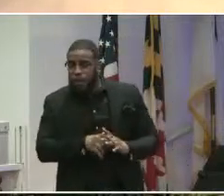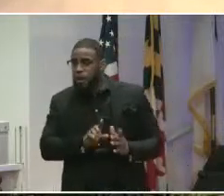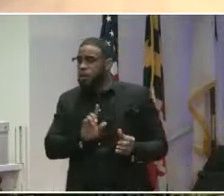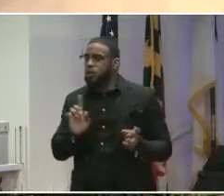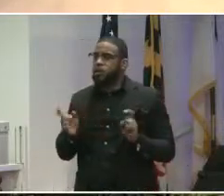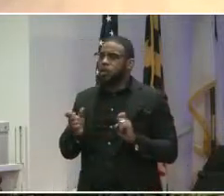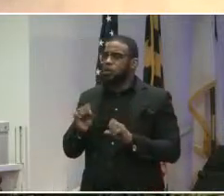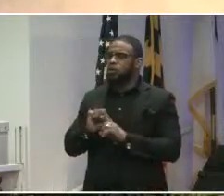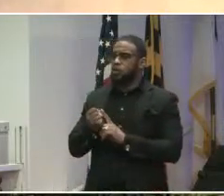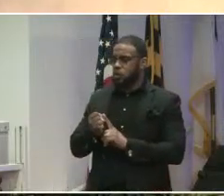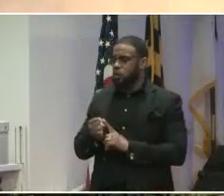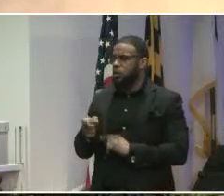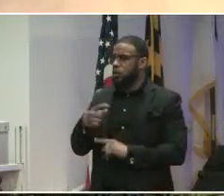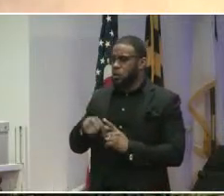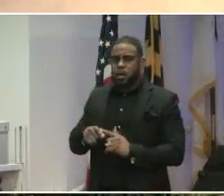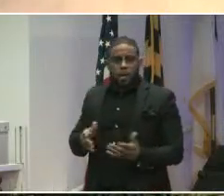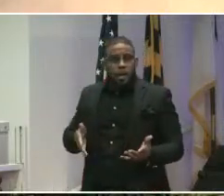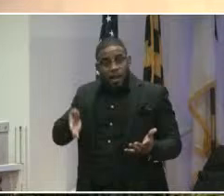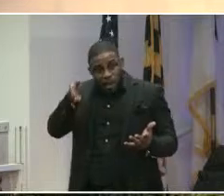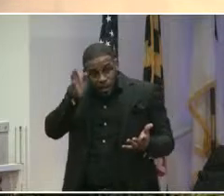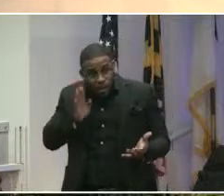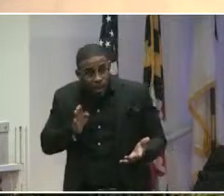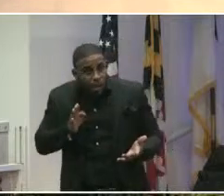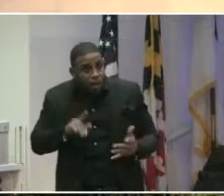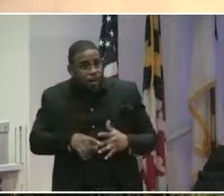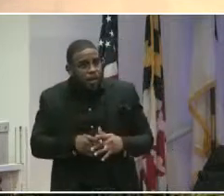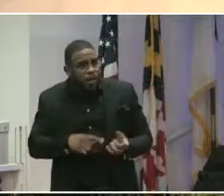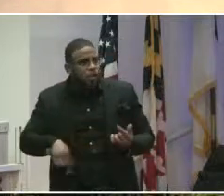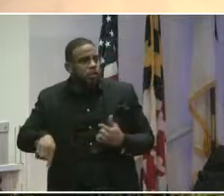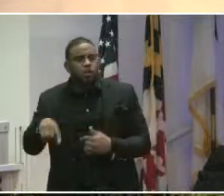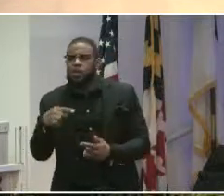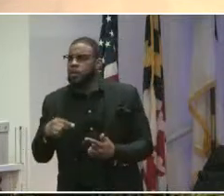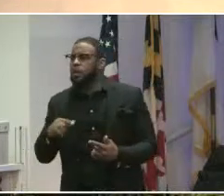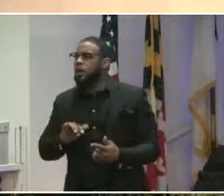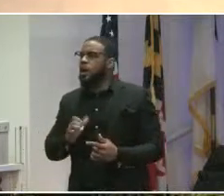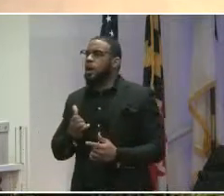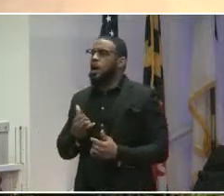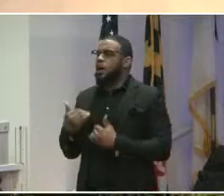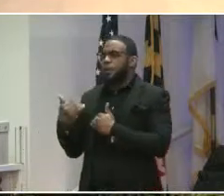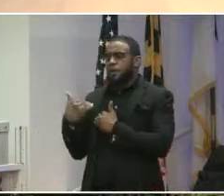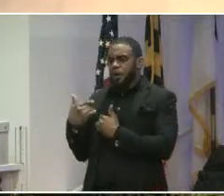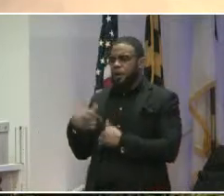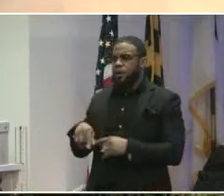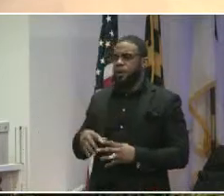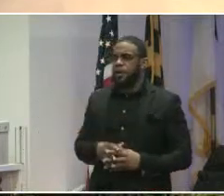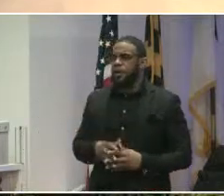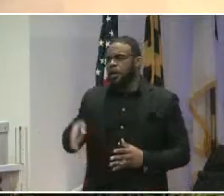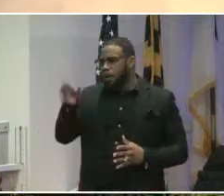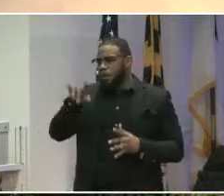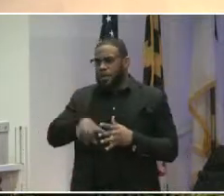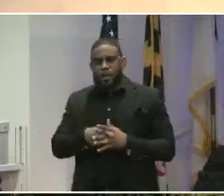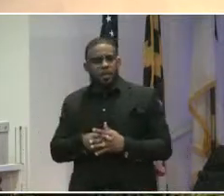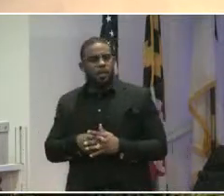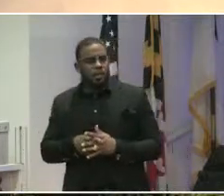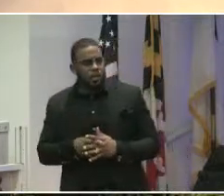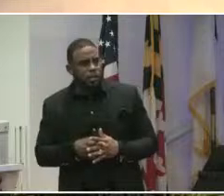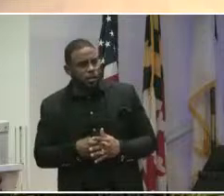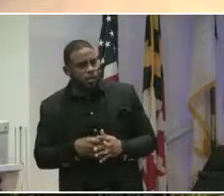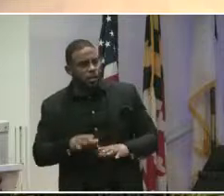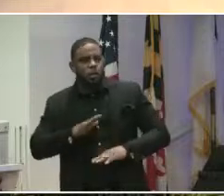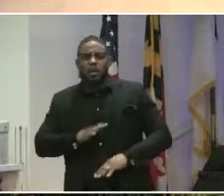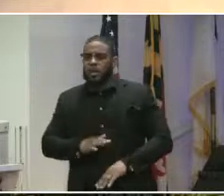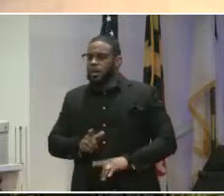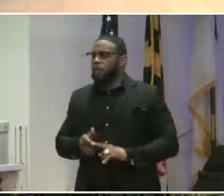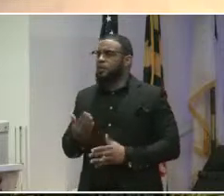turn our situations around. God begins to turn our burdens around. God begins to relieve